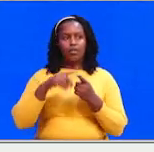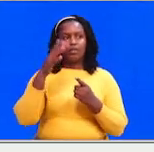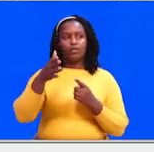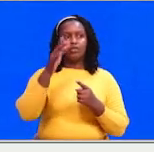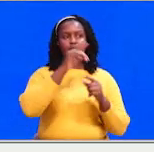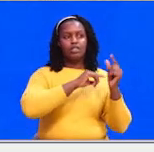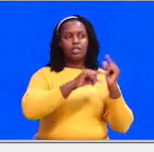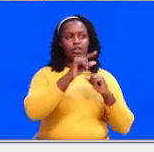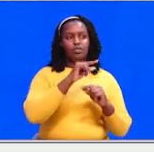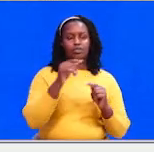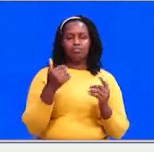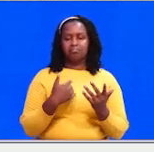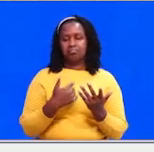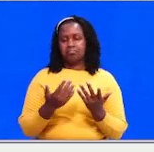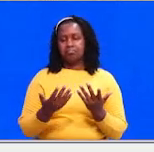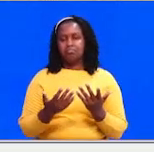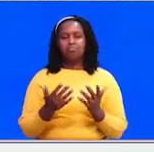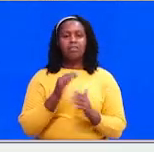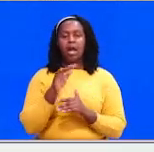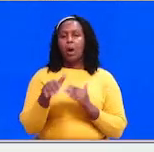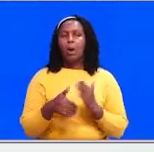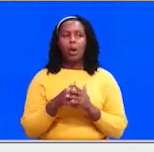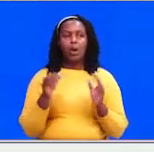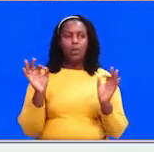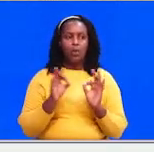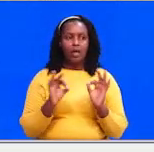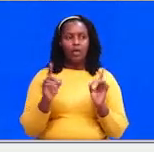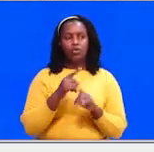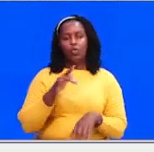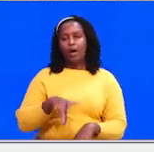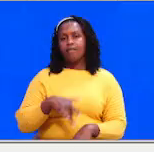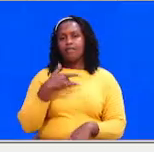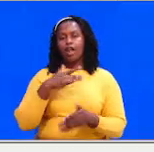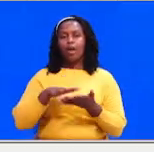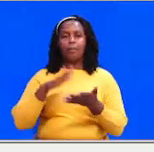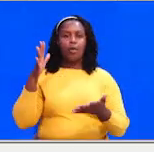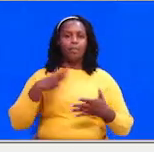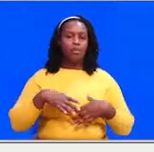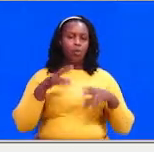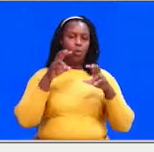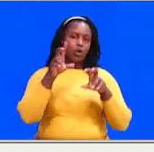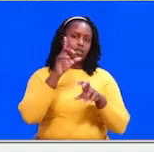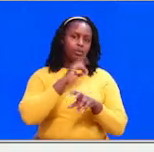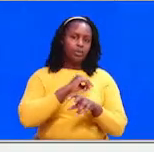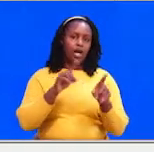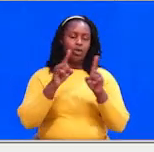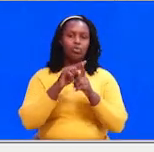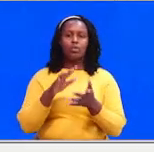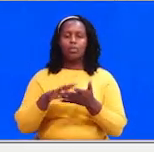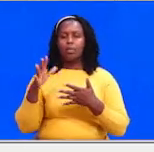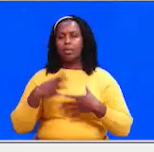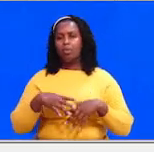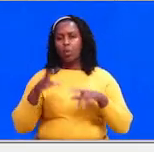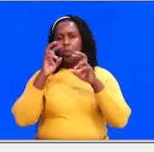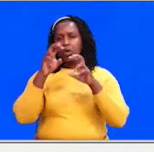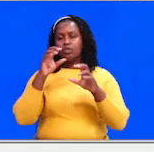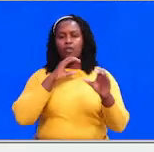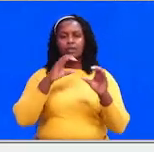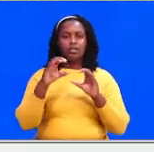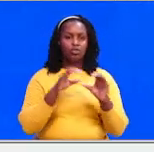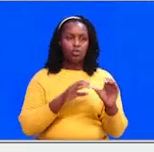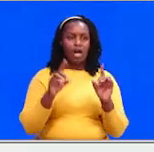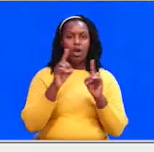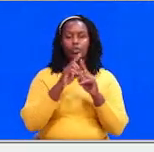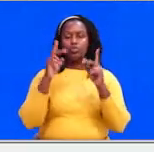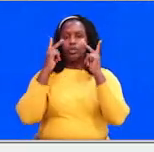yes, to grow. So yeah, it's all a movement, and I feel like the more people watch such shows, the more people watch such conversations and